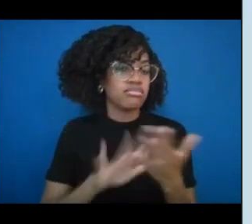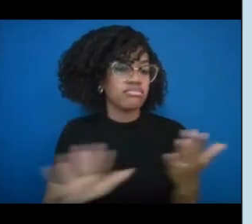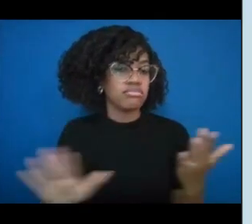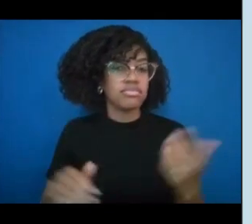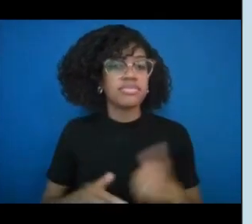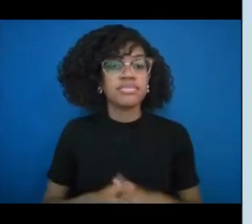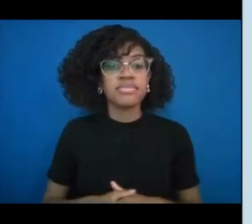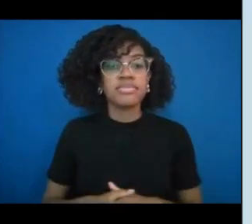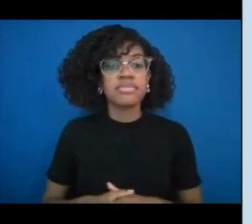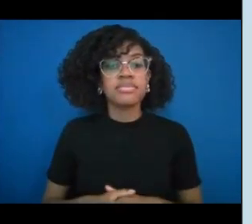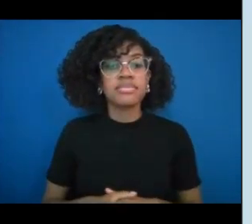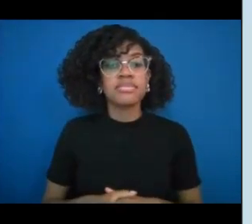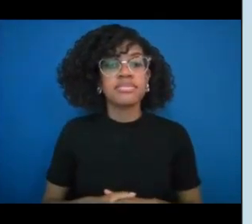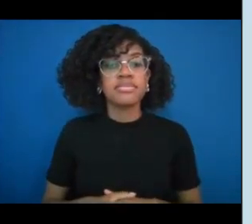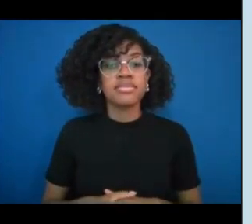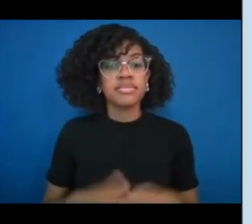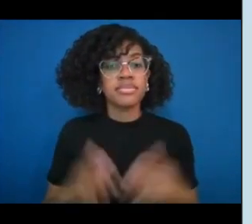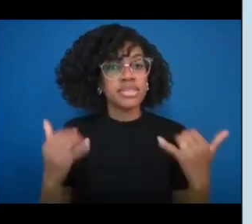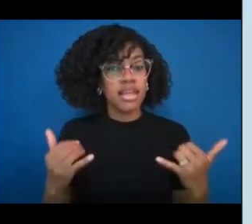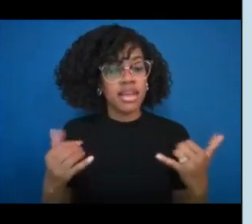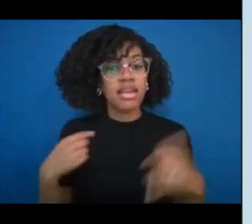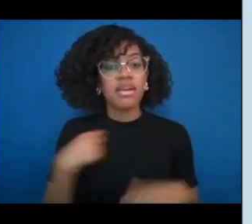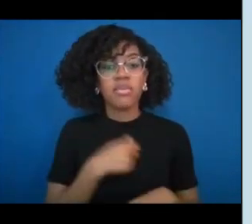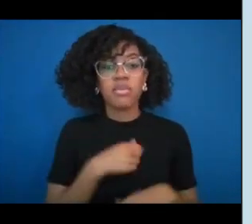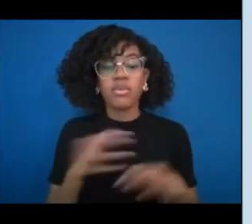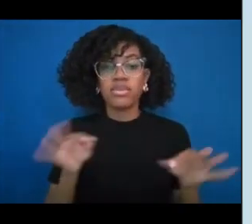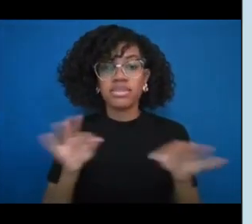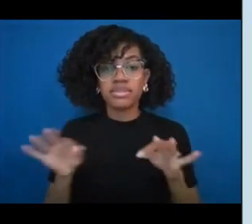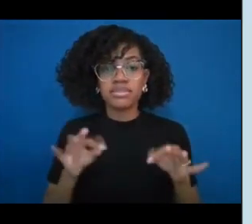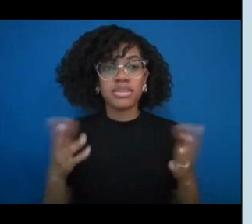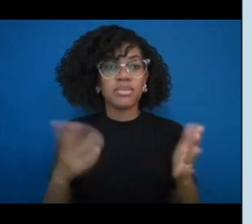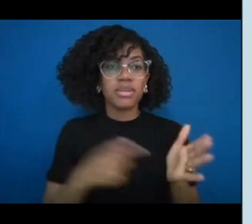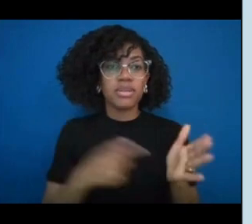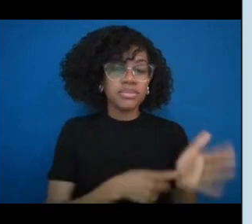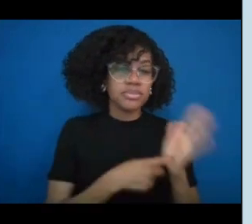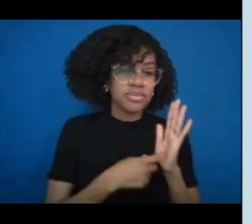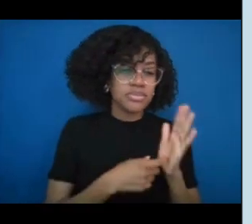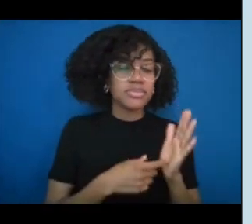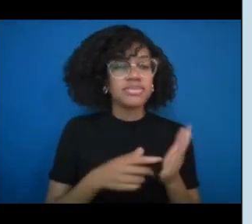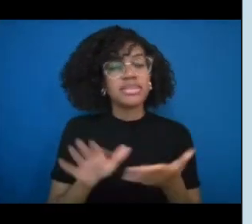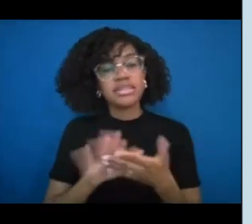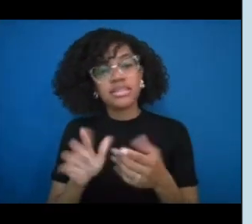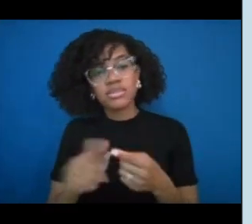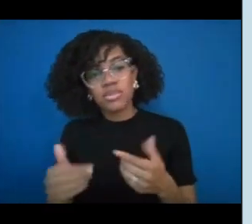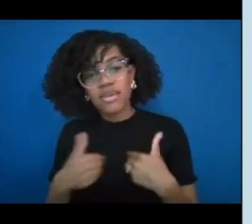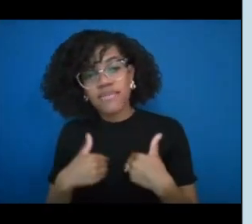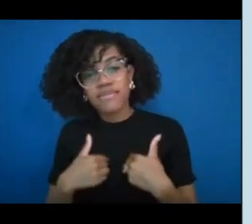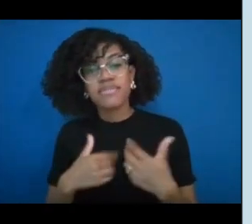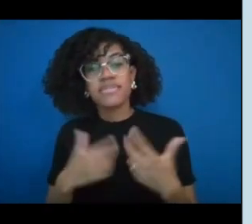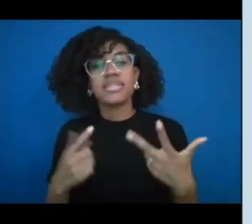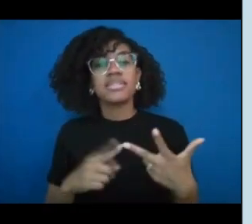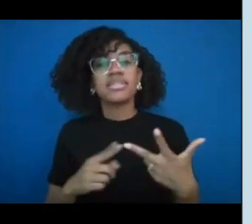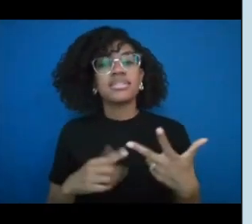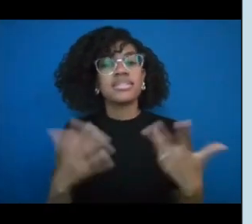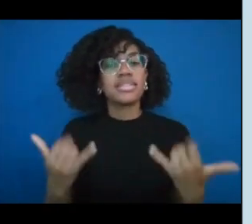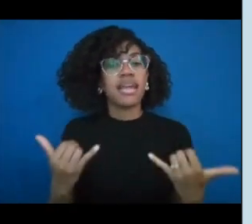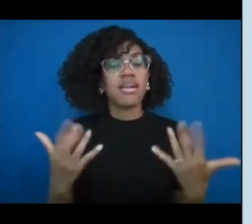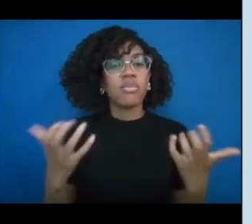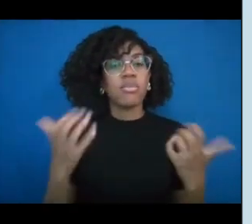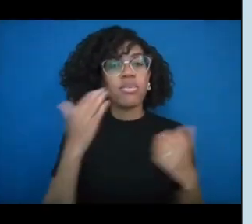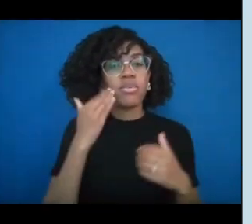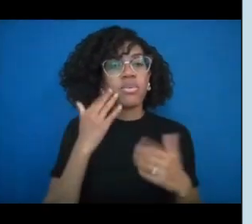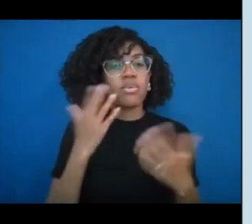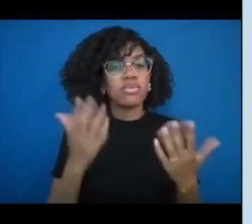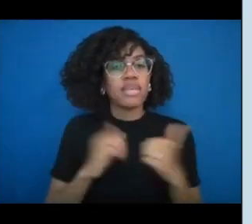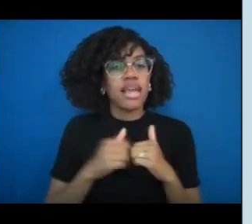So now we've told you what you must have and what would be really good to have. Probably want to know how this is